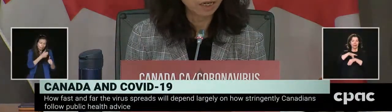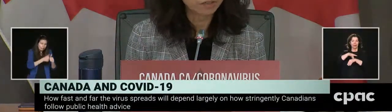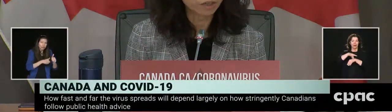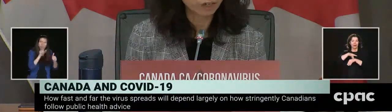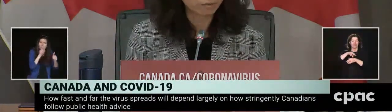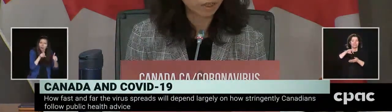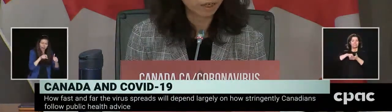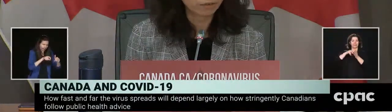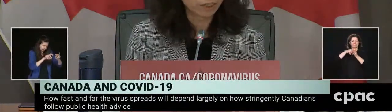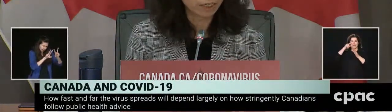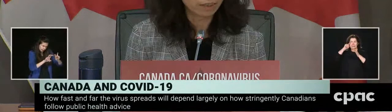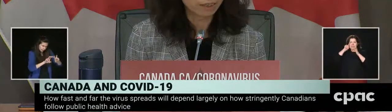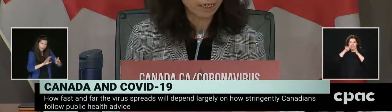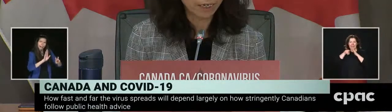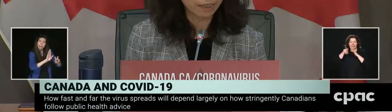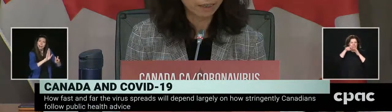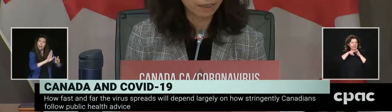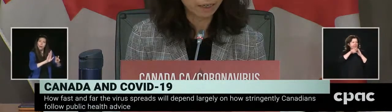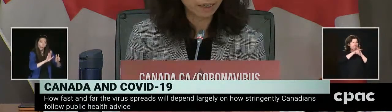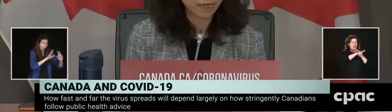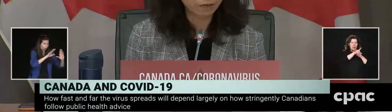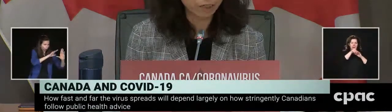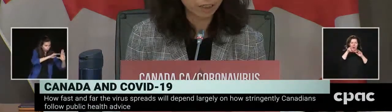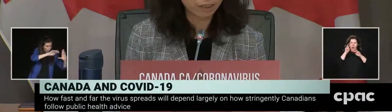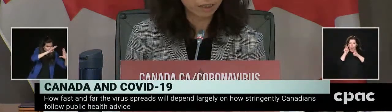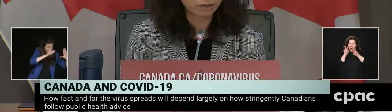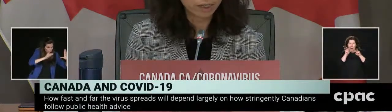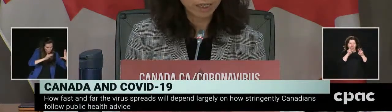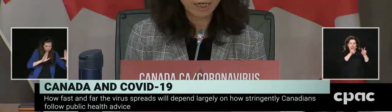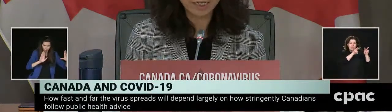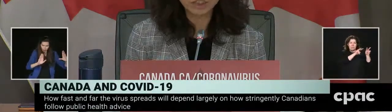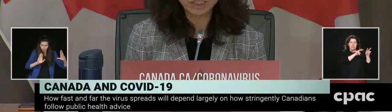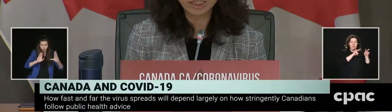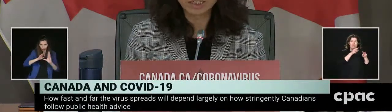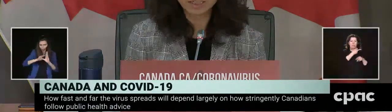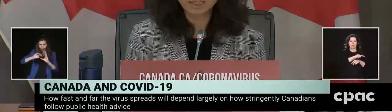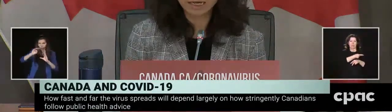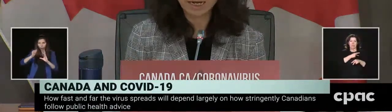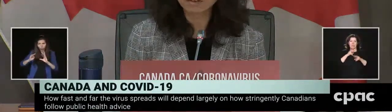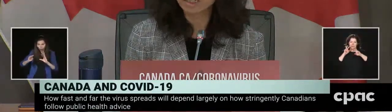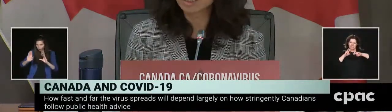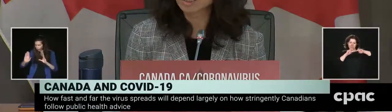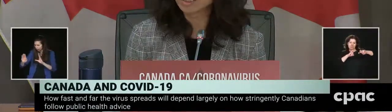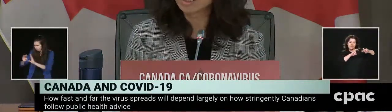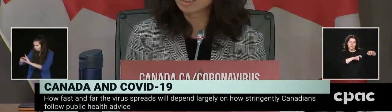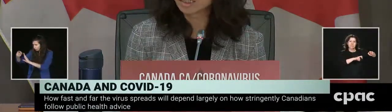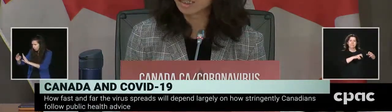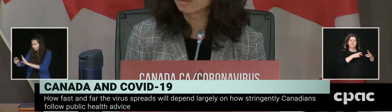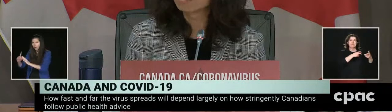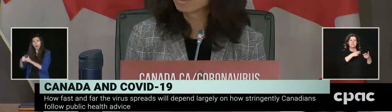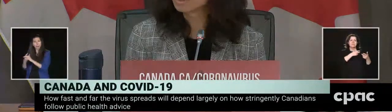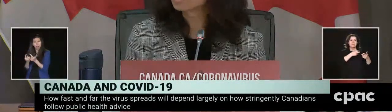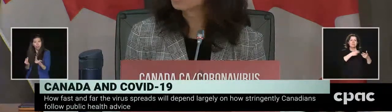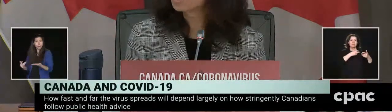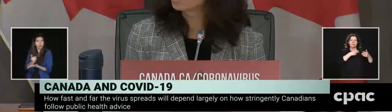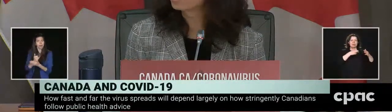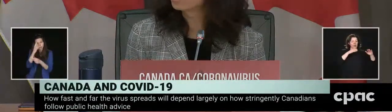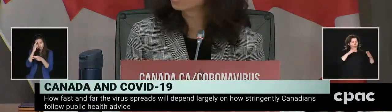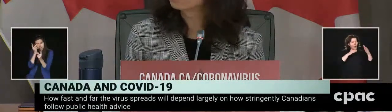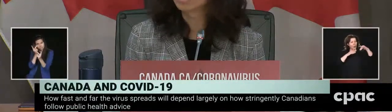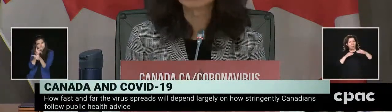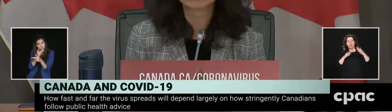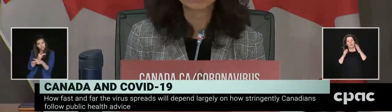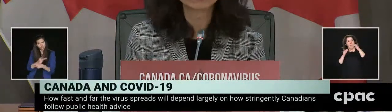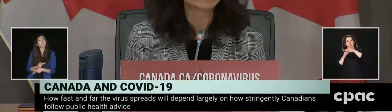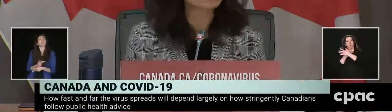trajectories on top of the Canada aggregate. So I actually think the aggregate Canadian curve really doesn't